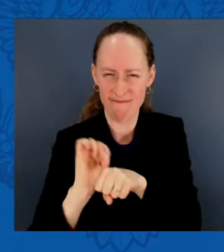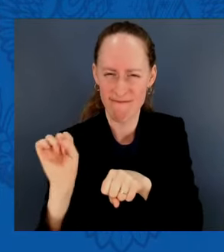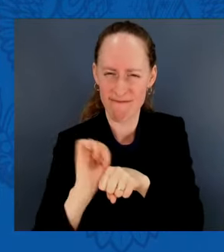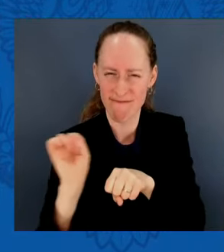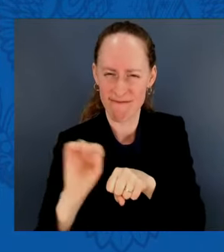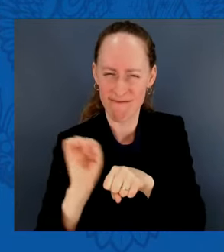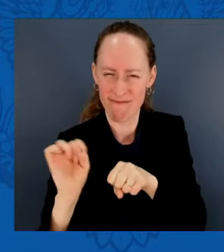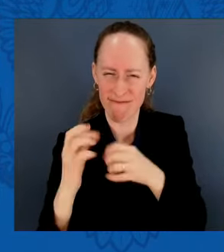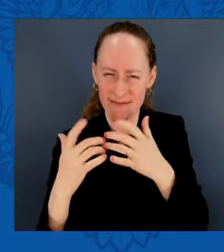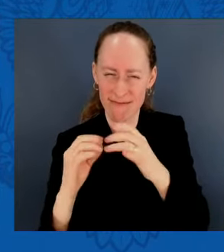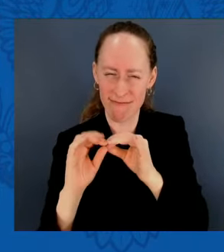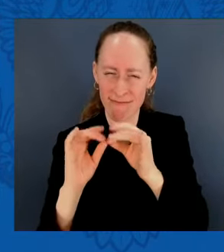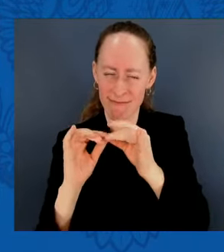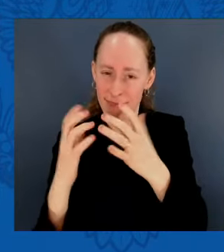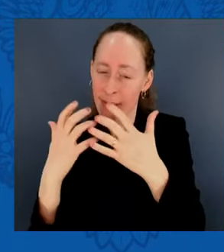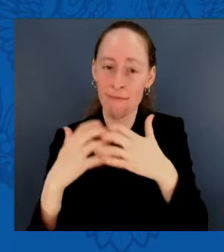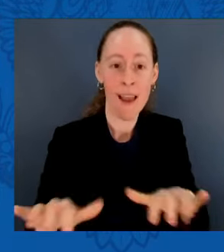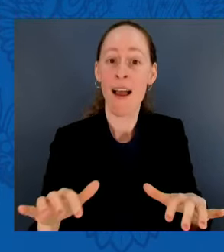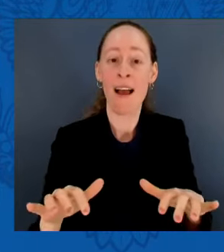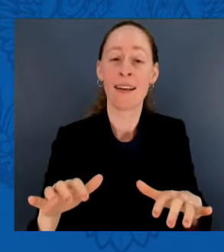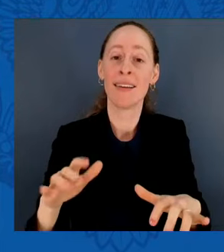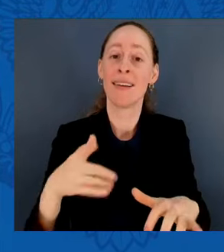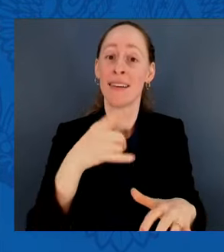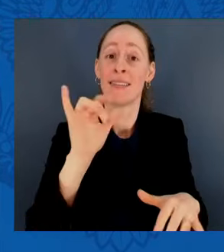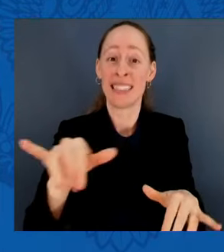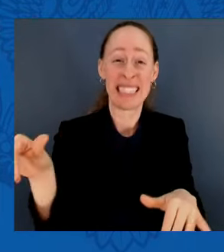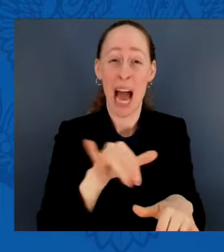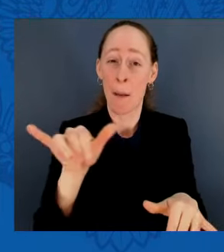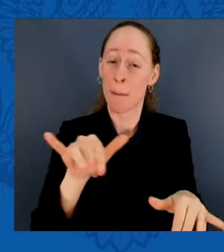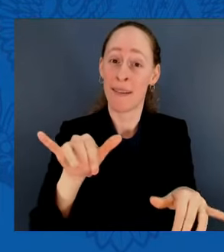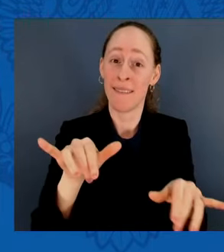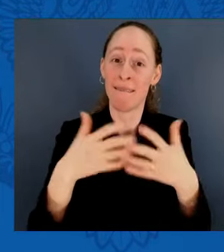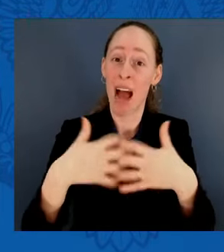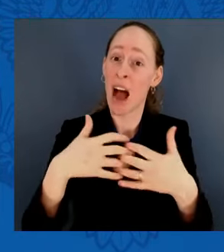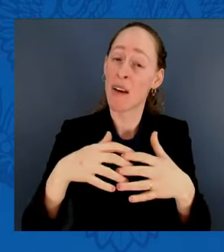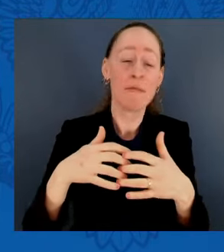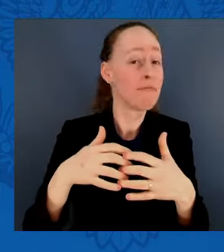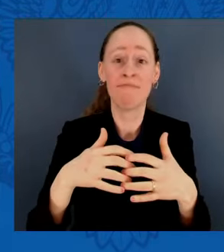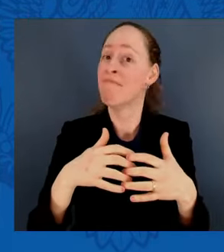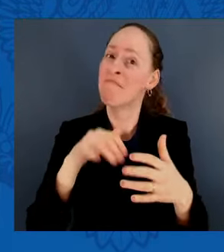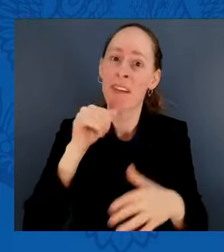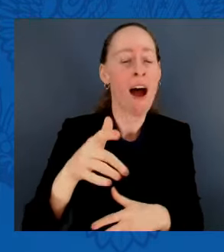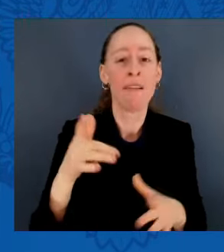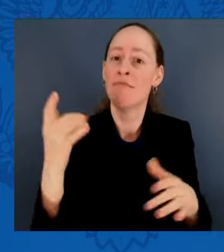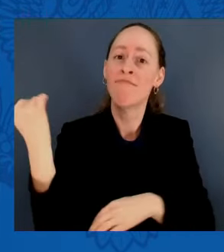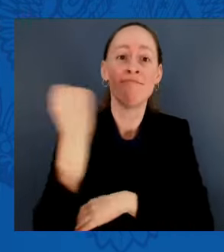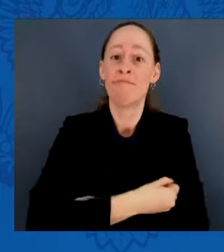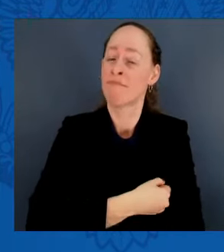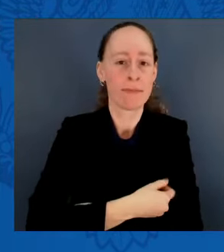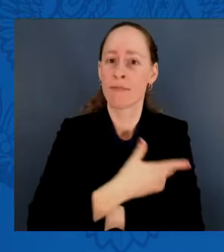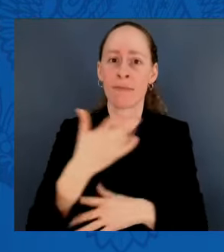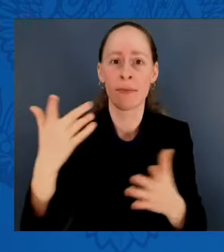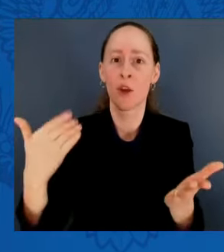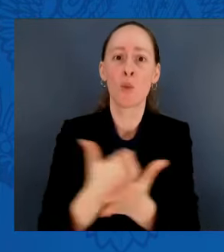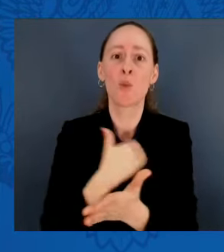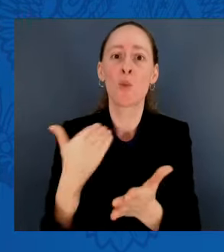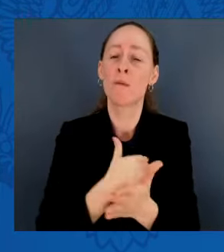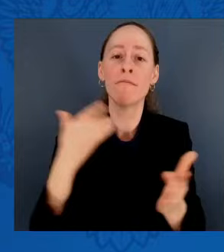down, auto factories reopening, a new state-of-the-art battery factory is being built to power those cars there at the same